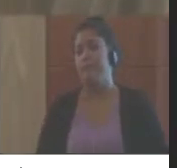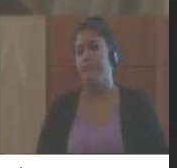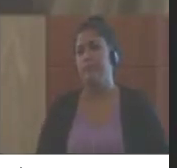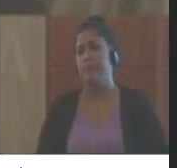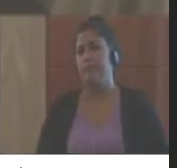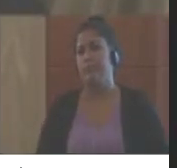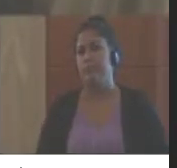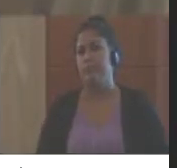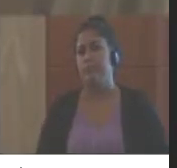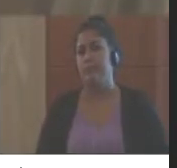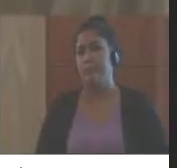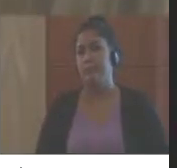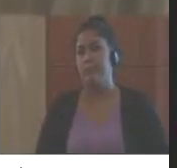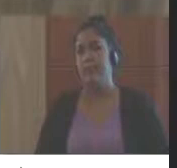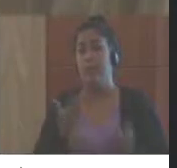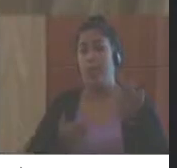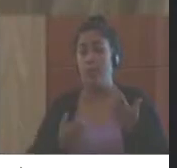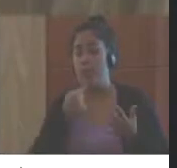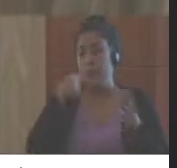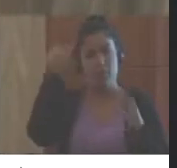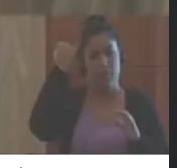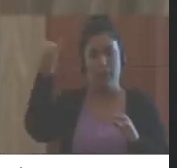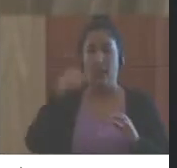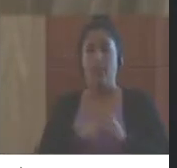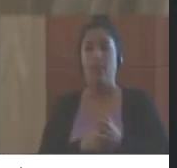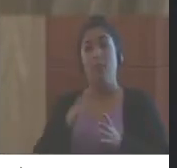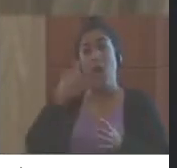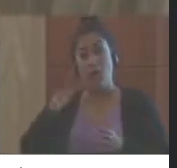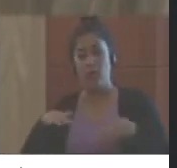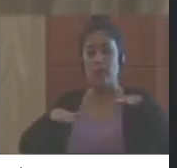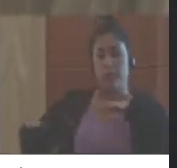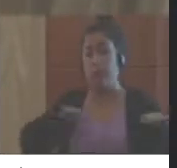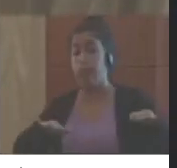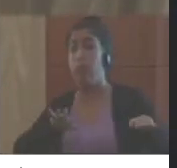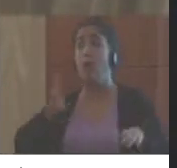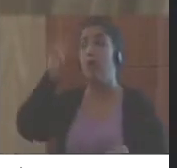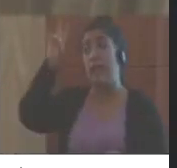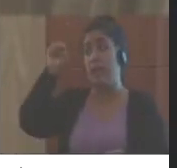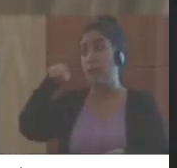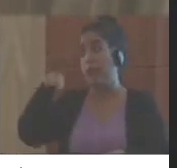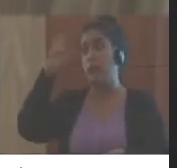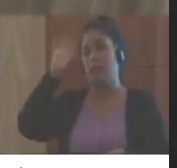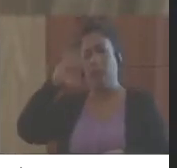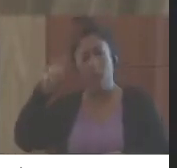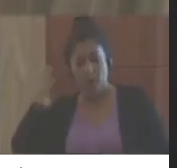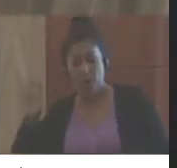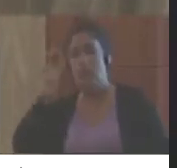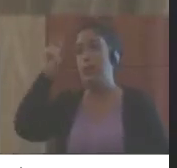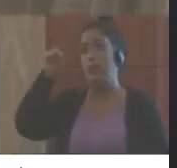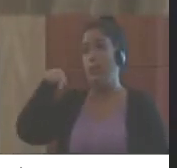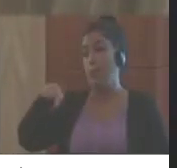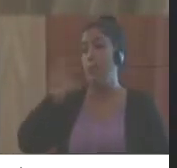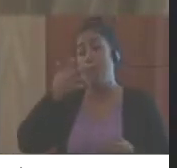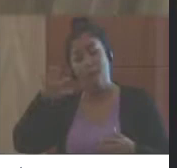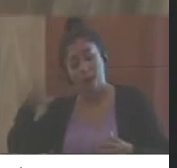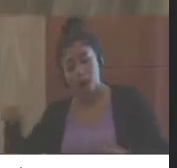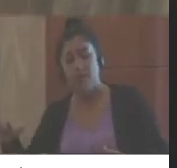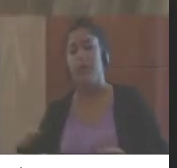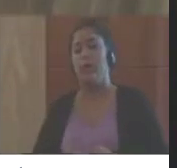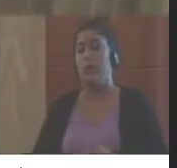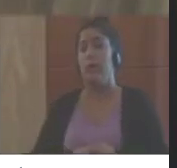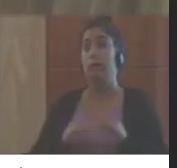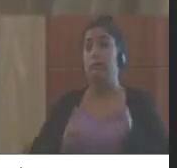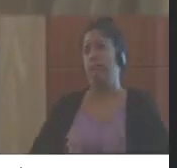on the altitude of the building. So a 10-story building, for example, would have a different specification than a dwelling house. But each